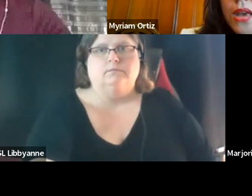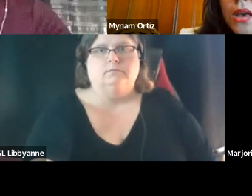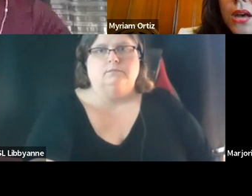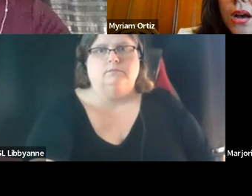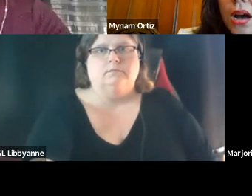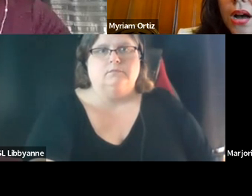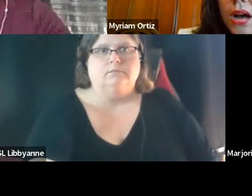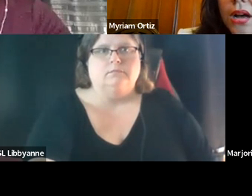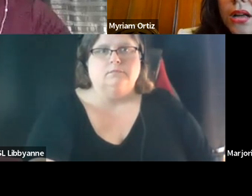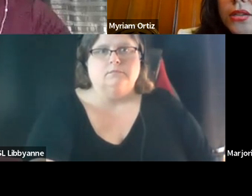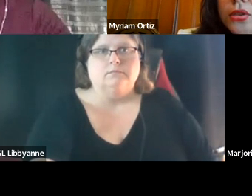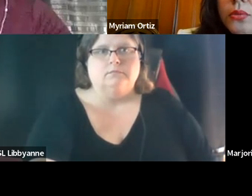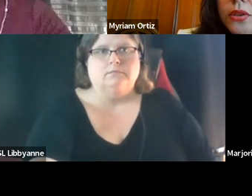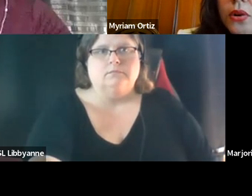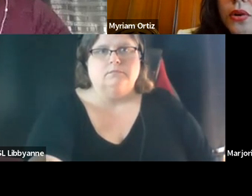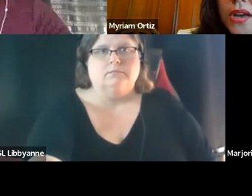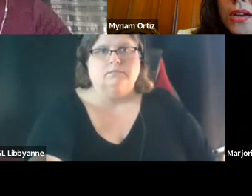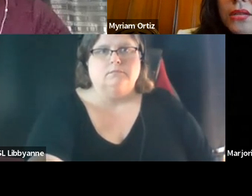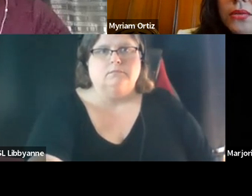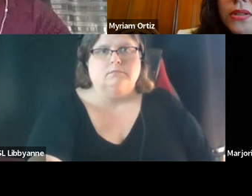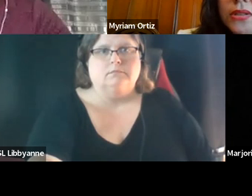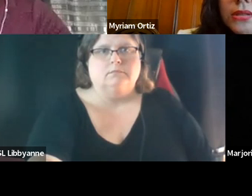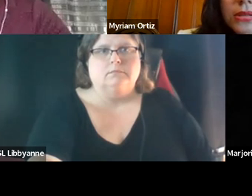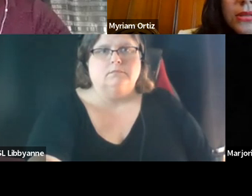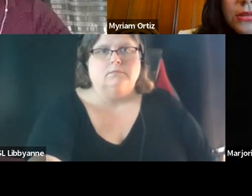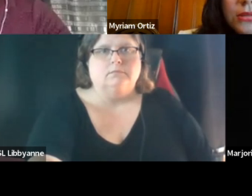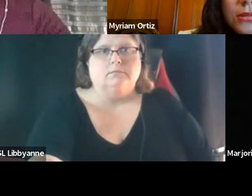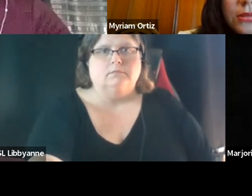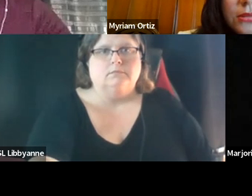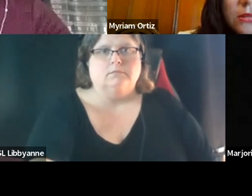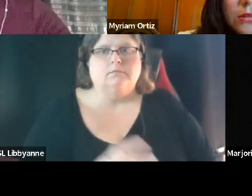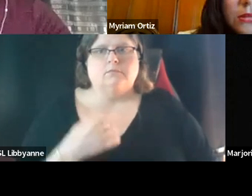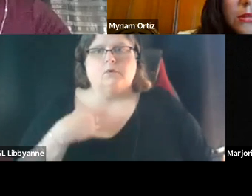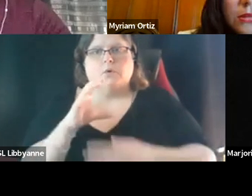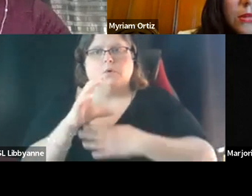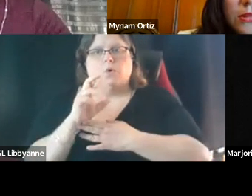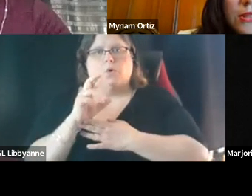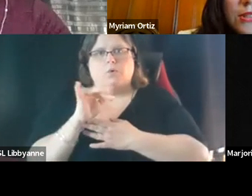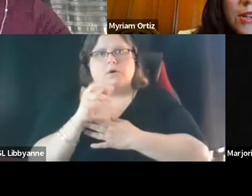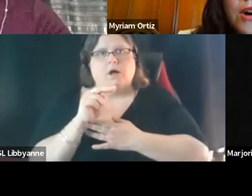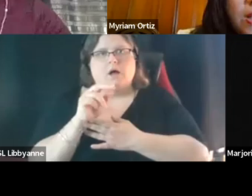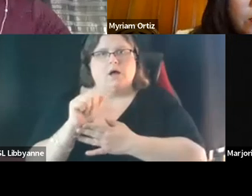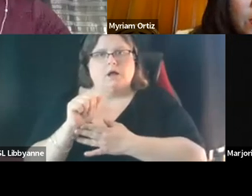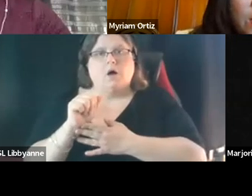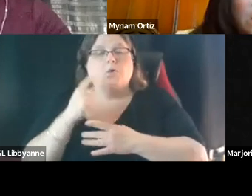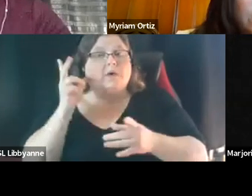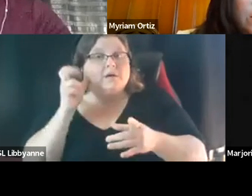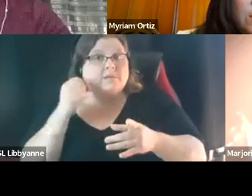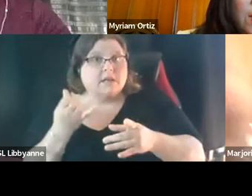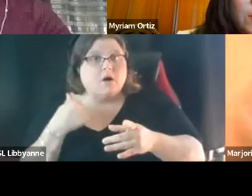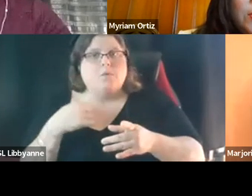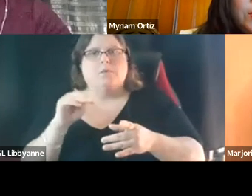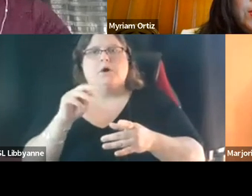Okay. Let's go with Coriana Lewis. Hello, can you hear me now? Oh yes, we can hear